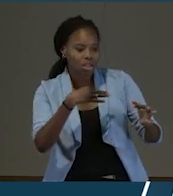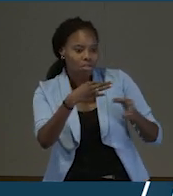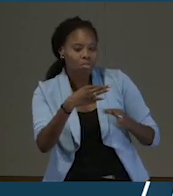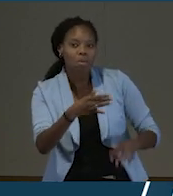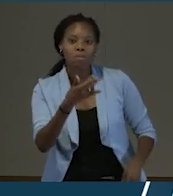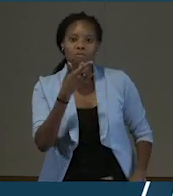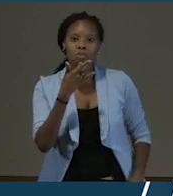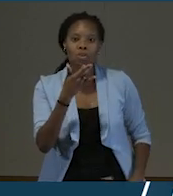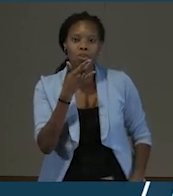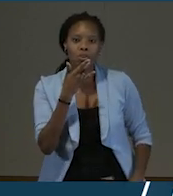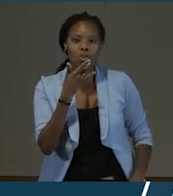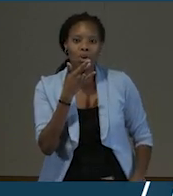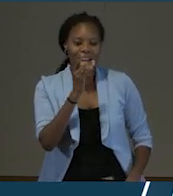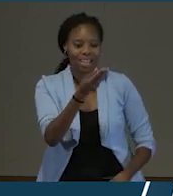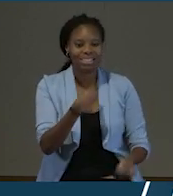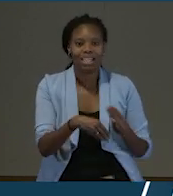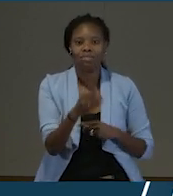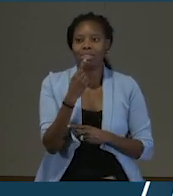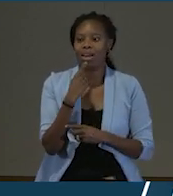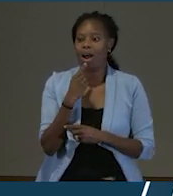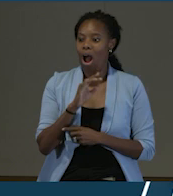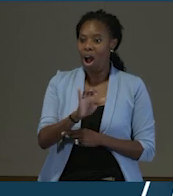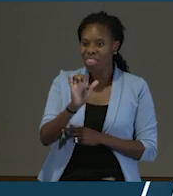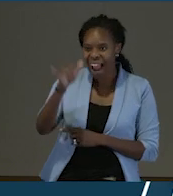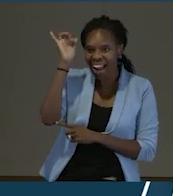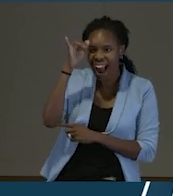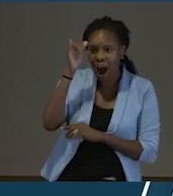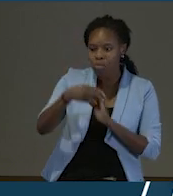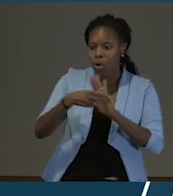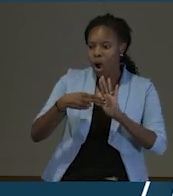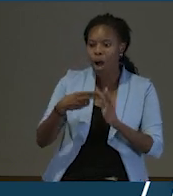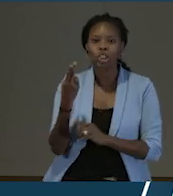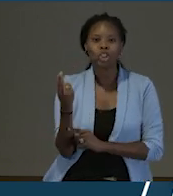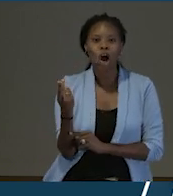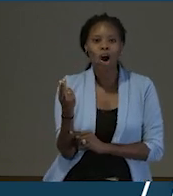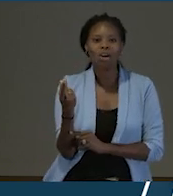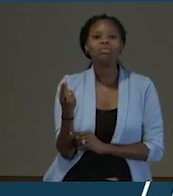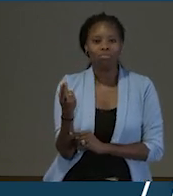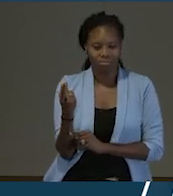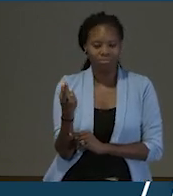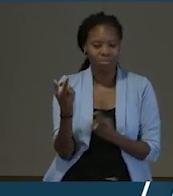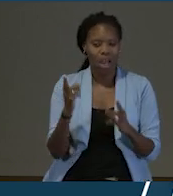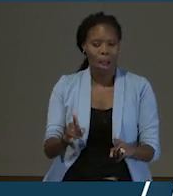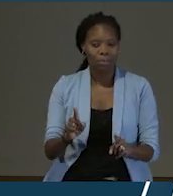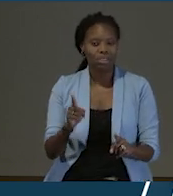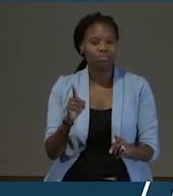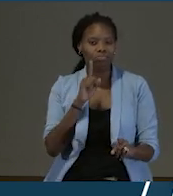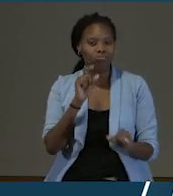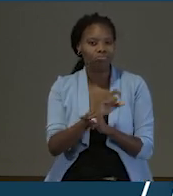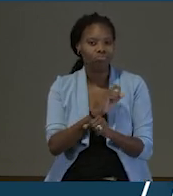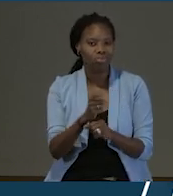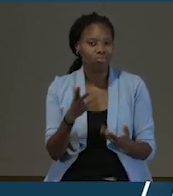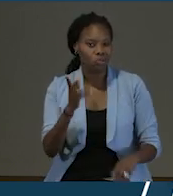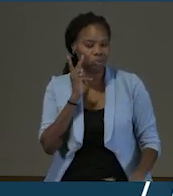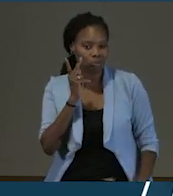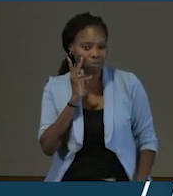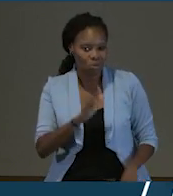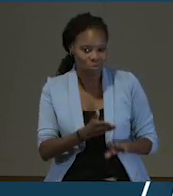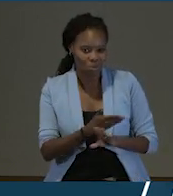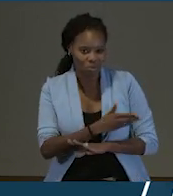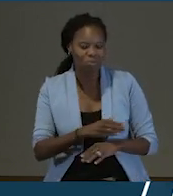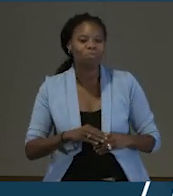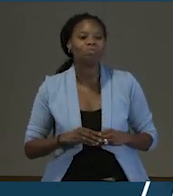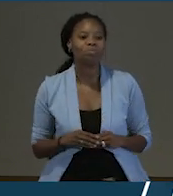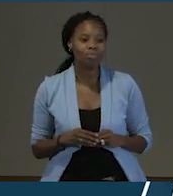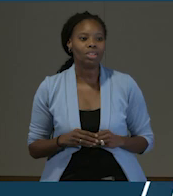like a cow and they did it wrong. Right? It happens. I've seen it. So we're letting them lead the play. We're